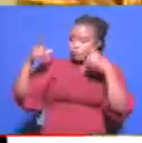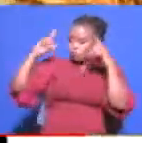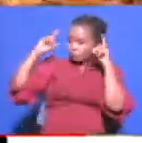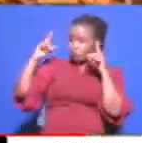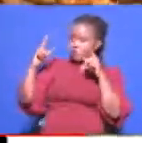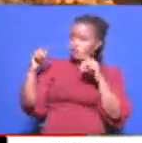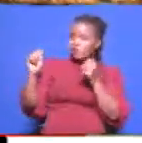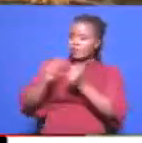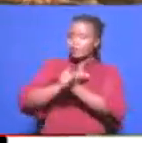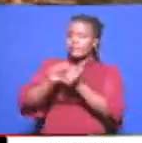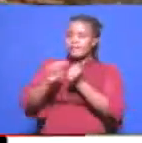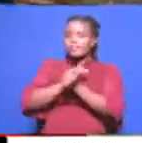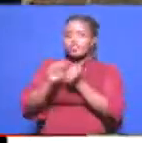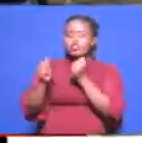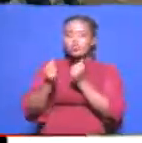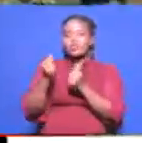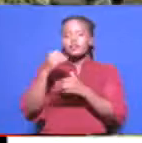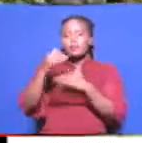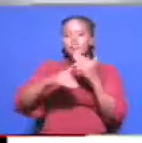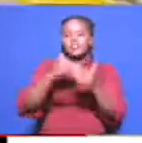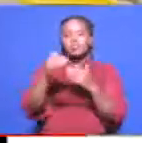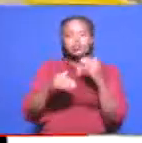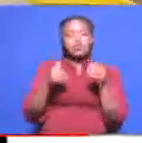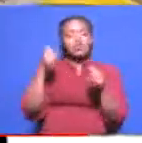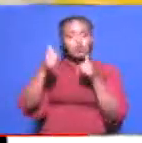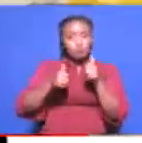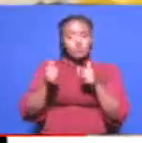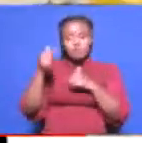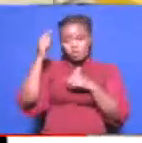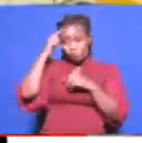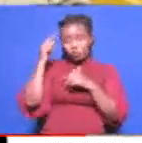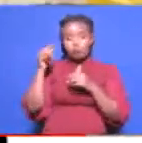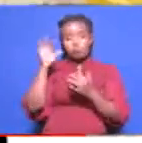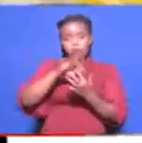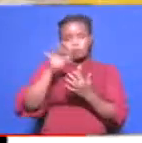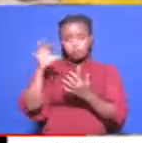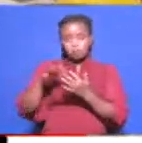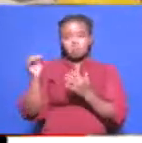destroyed materials they perceived were to be used to rig the nominations.